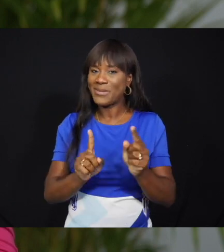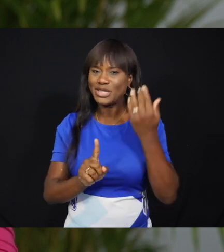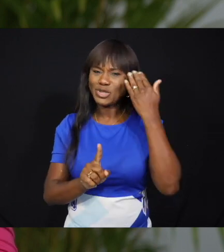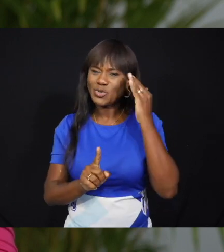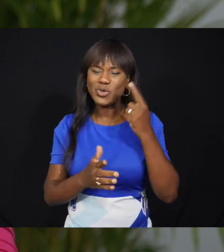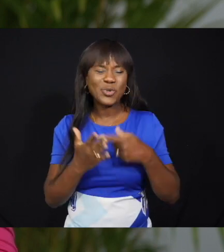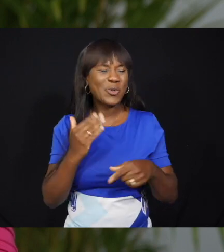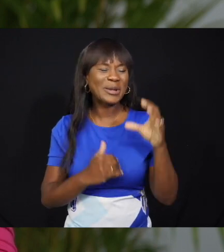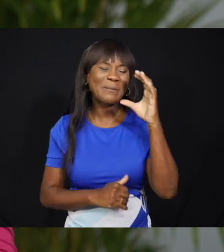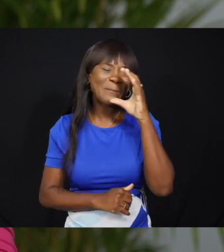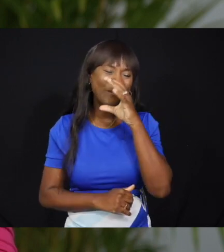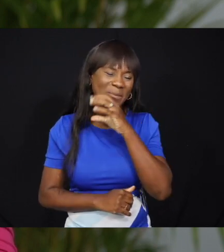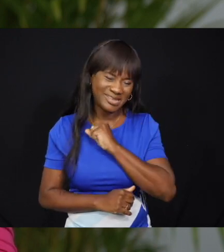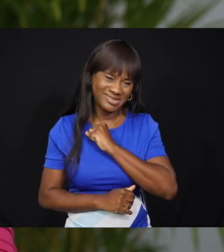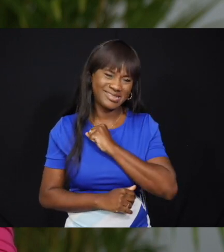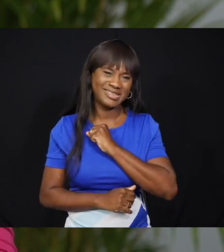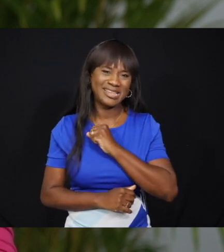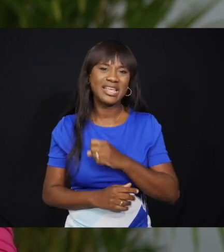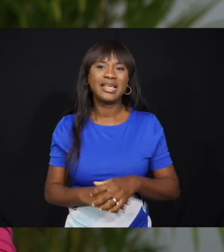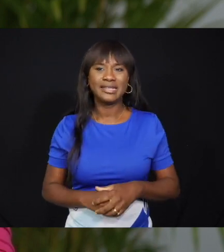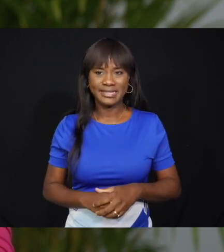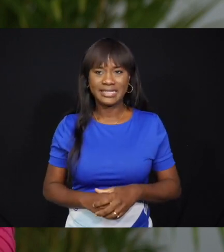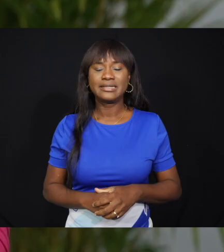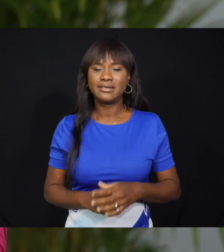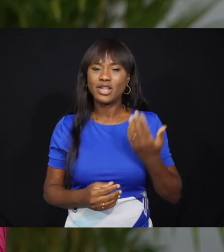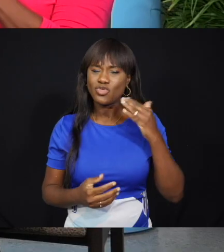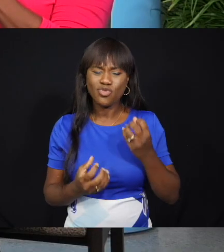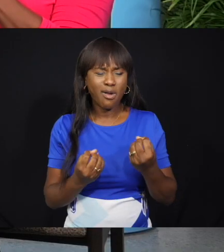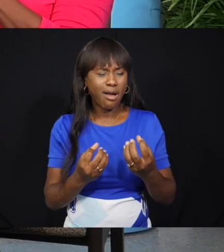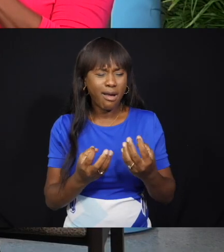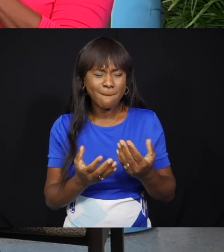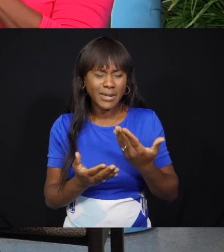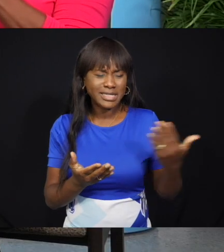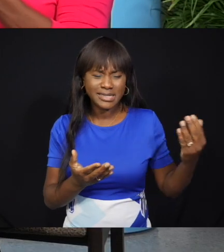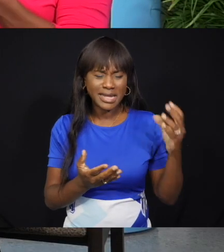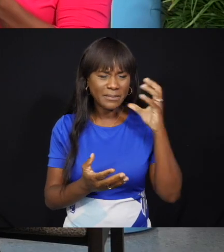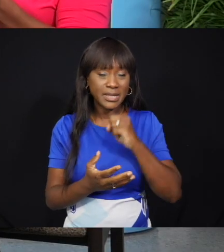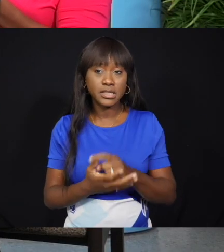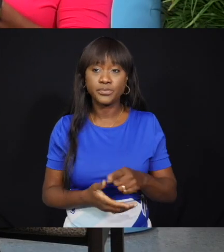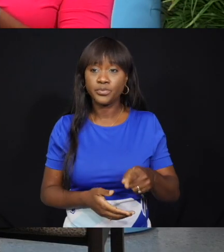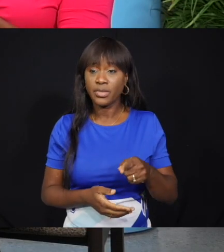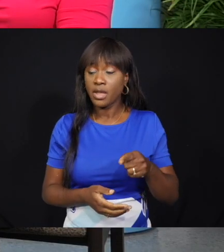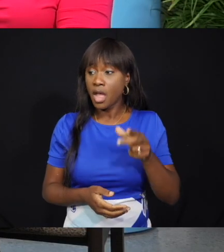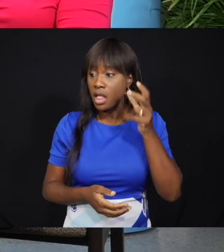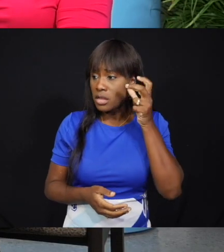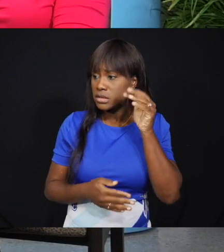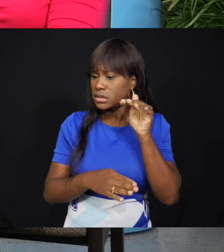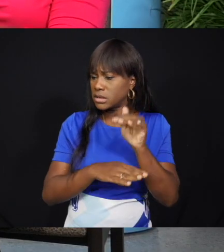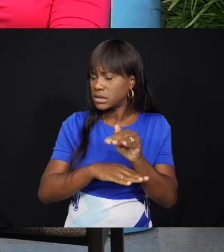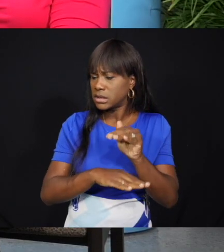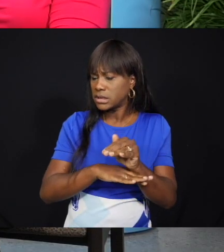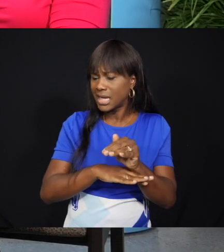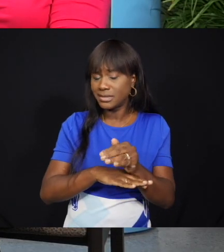learning that. That is a little too much for me. I only need this. And they don't know what they